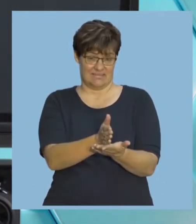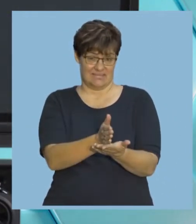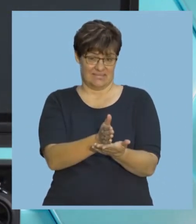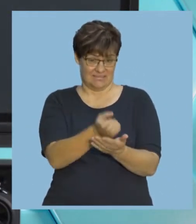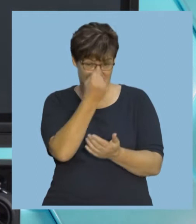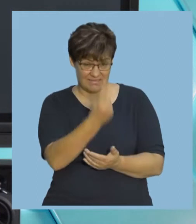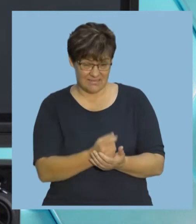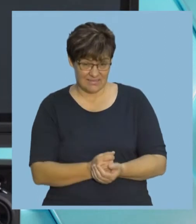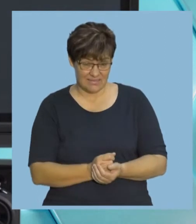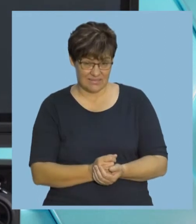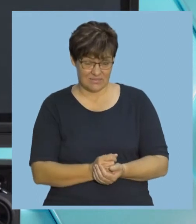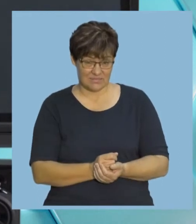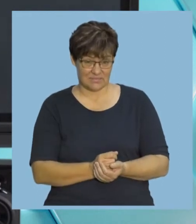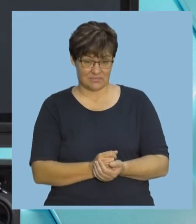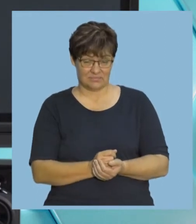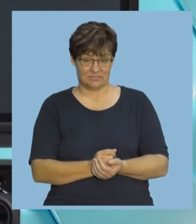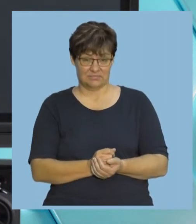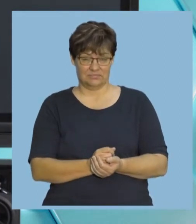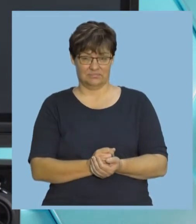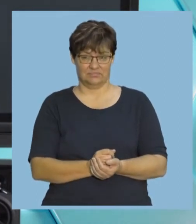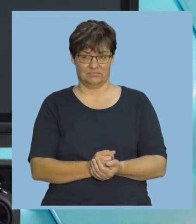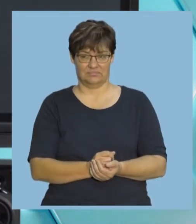my median. Okay, makes sense.